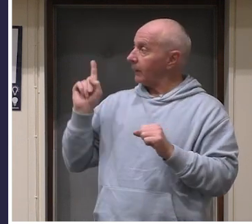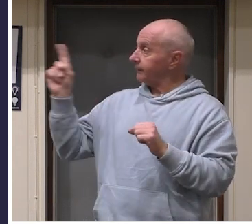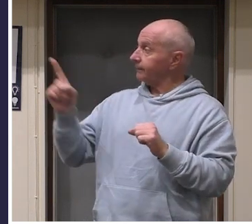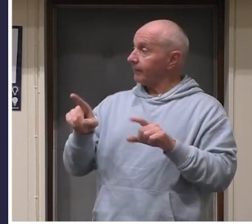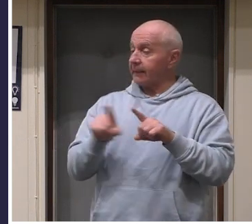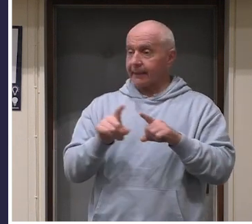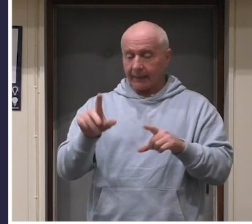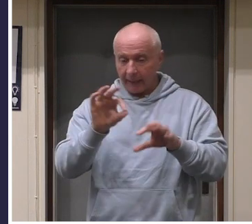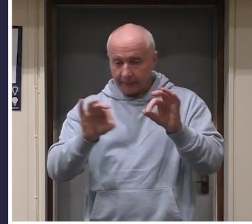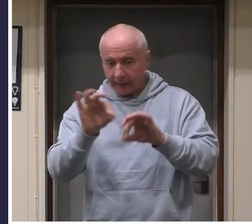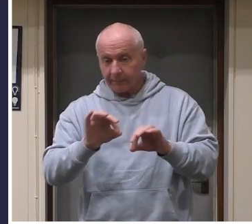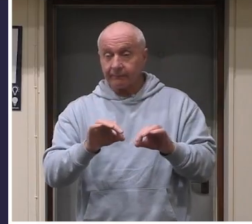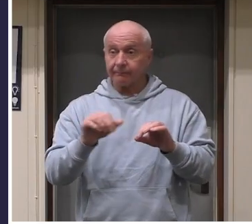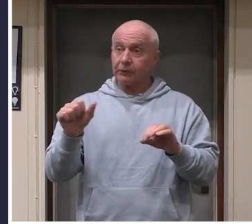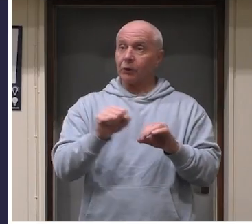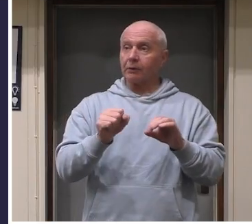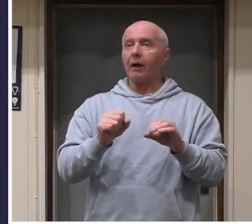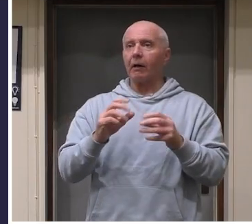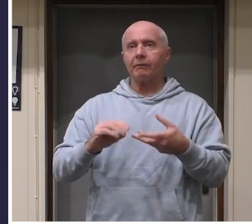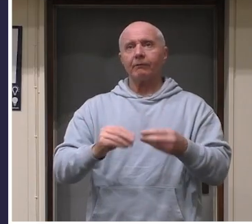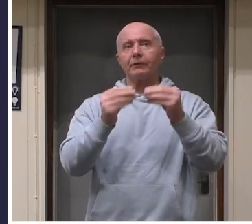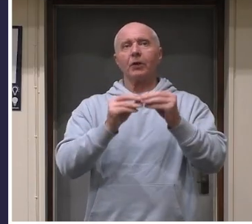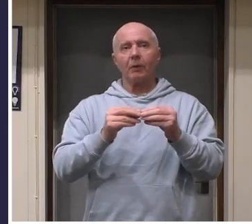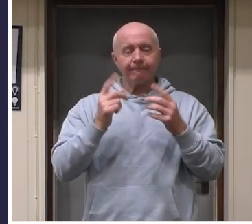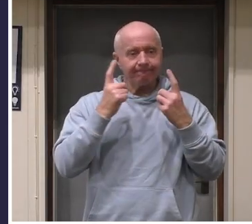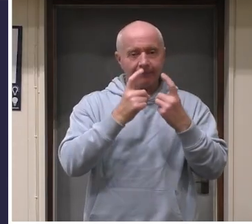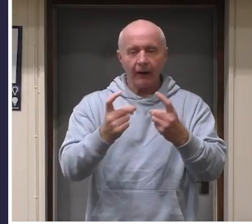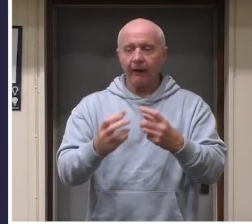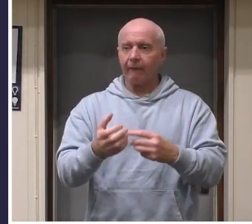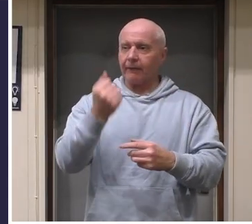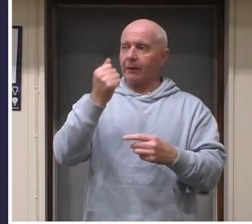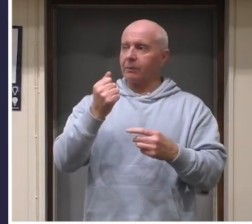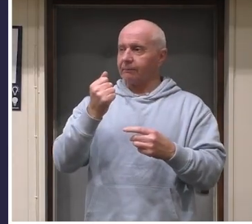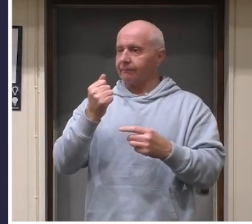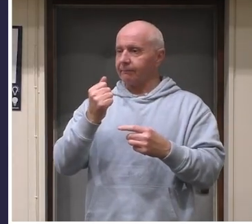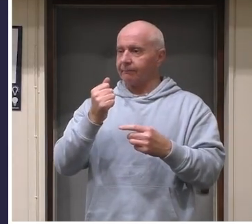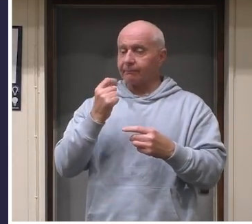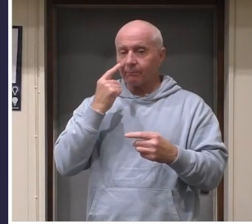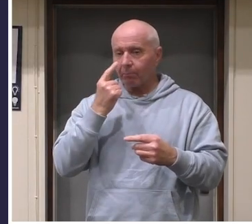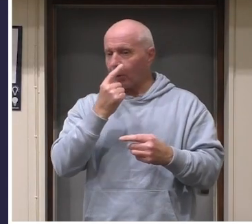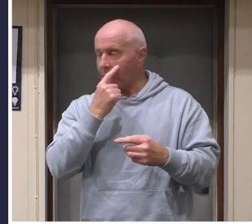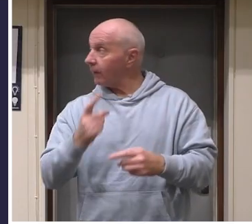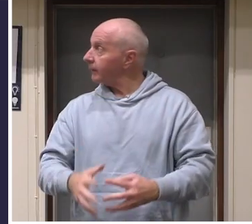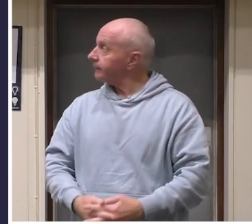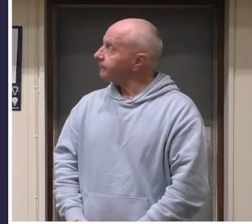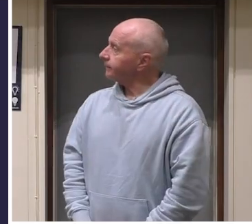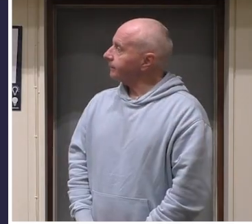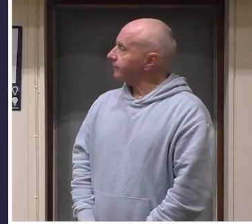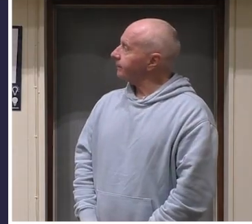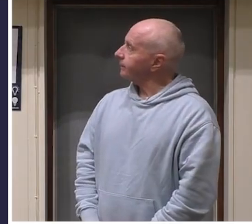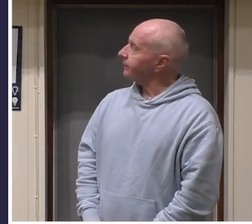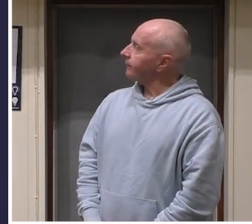sort of experiment one should design to find out if what I said before was a valid argument or not. And so after